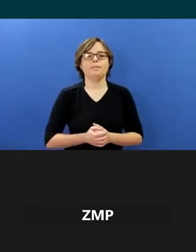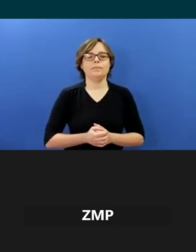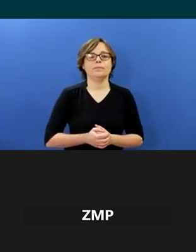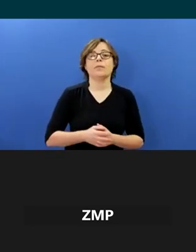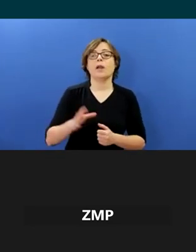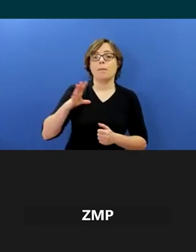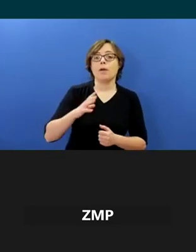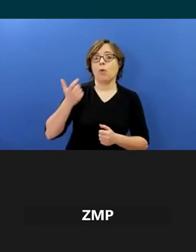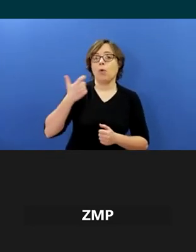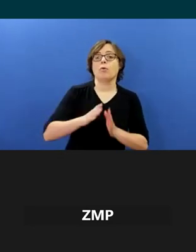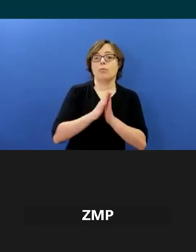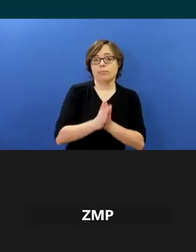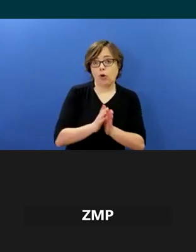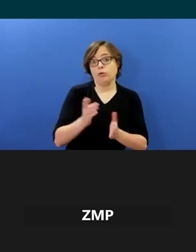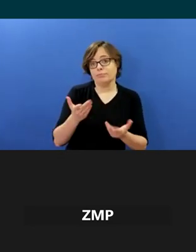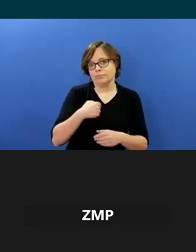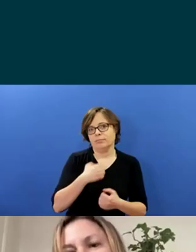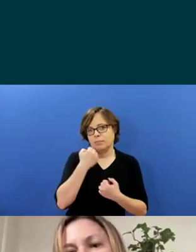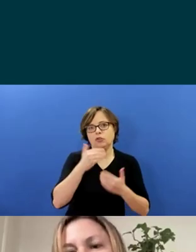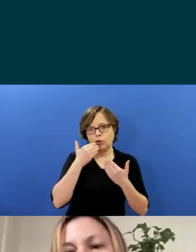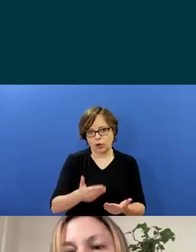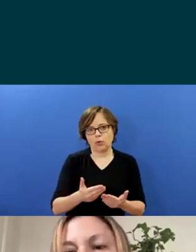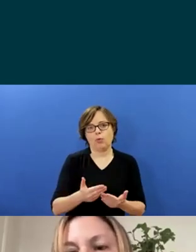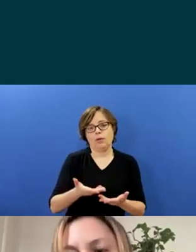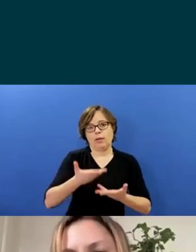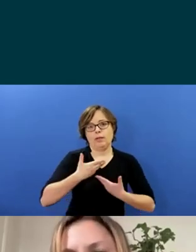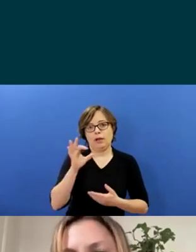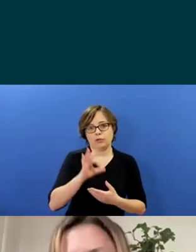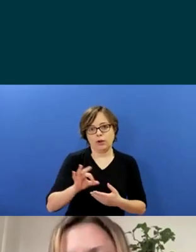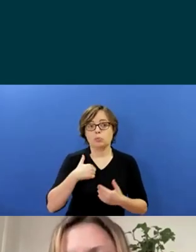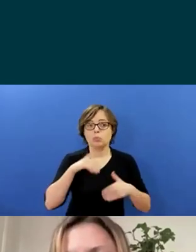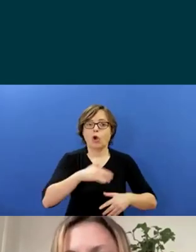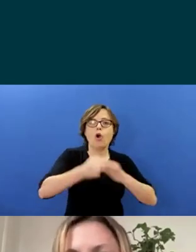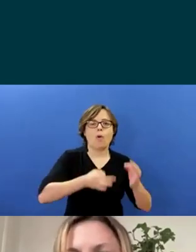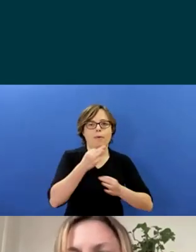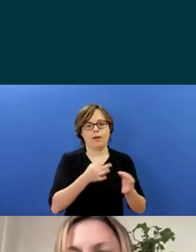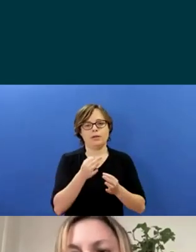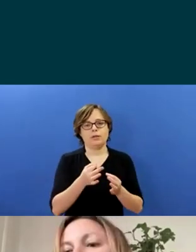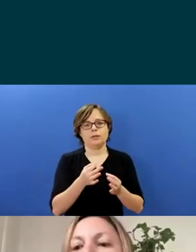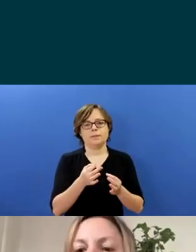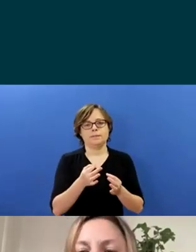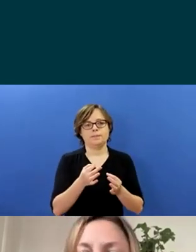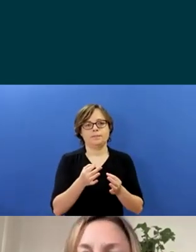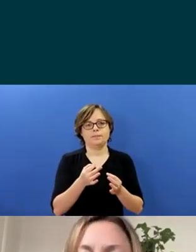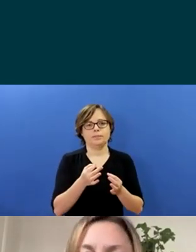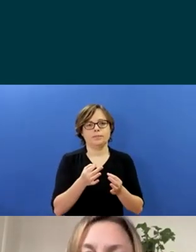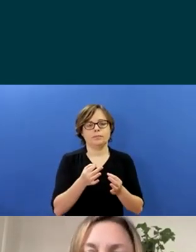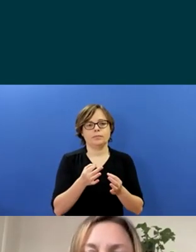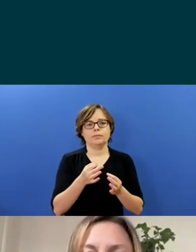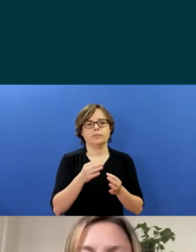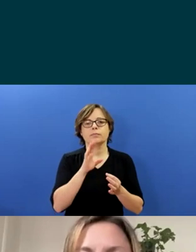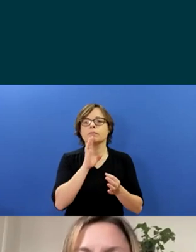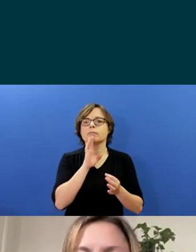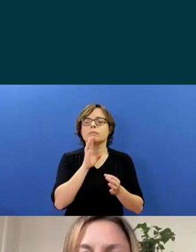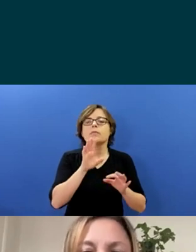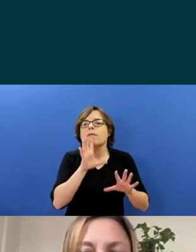for the chance to provide a short introduction to the webinar topic by providing an overview on